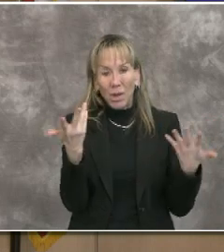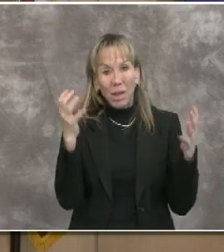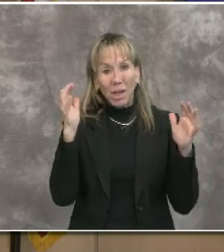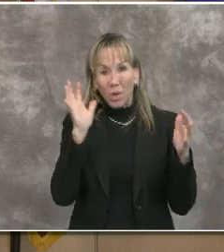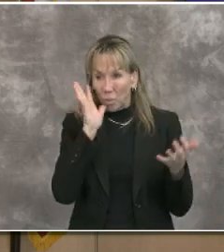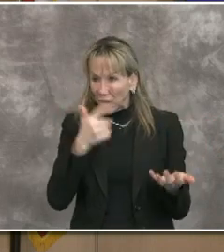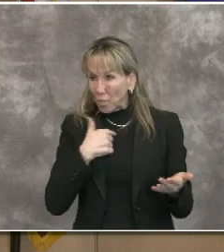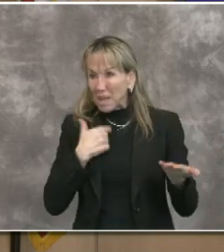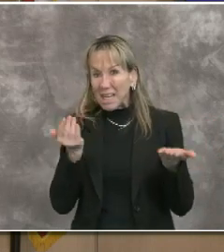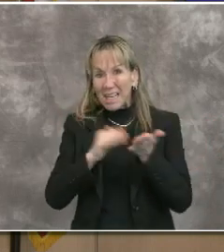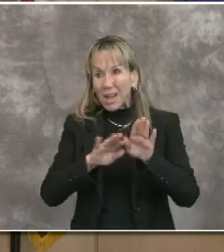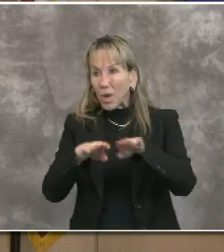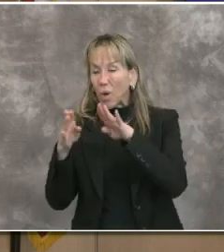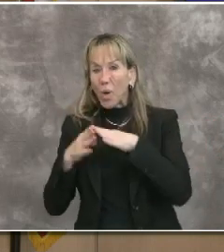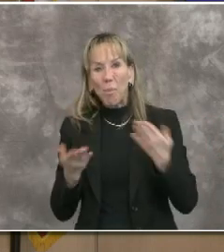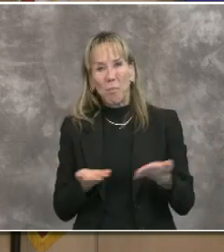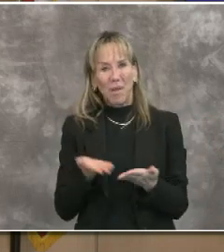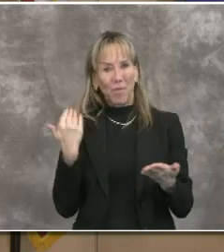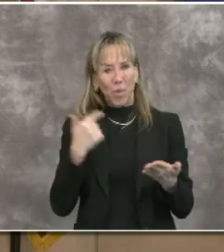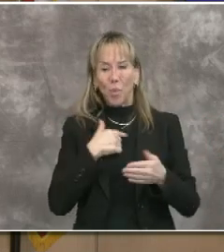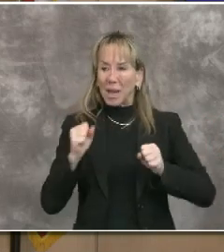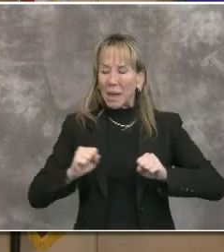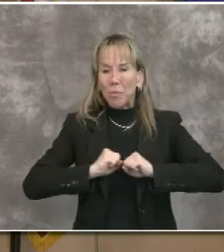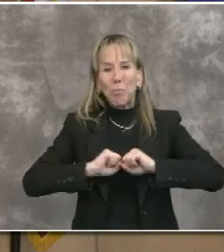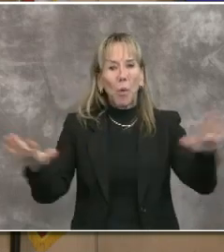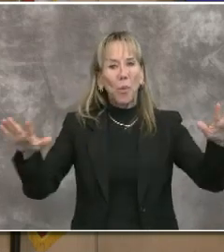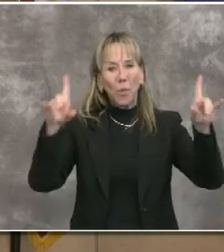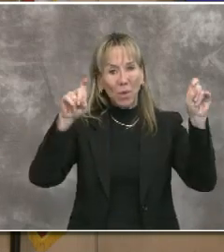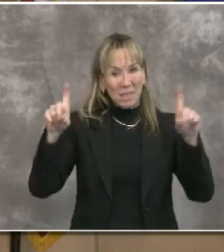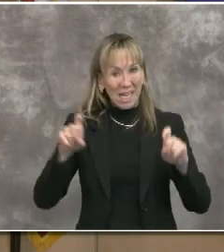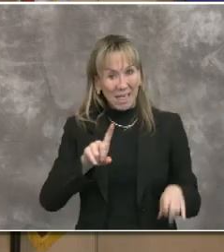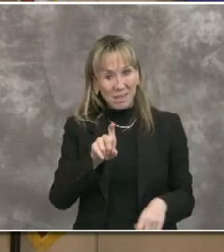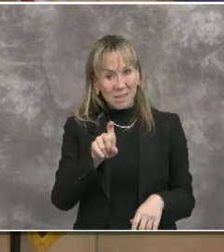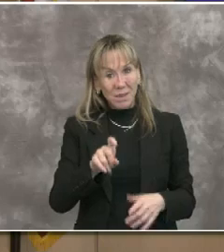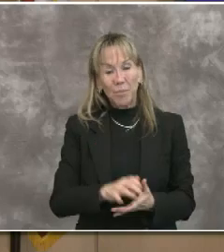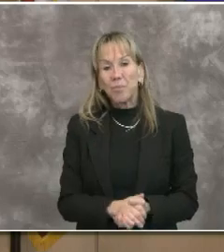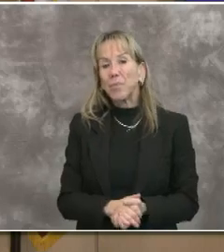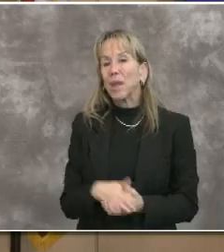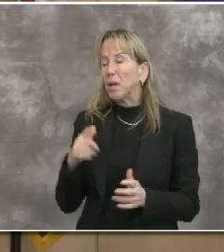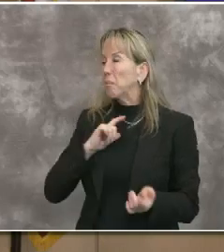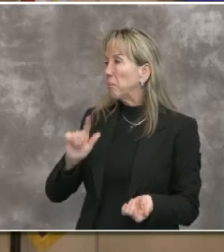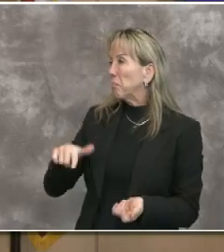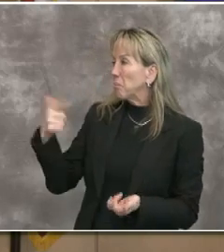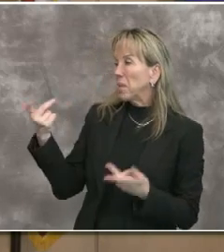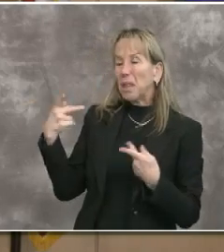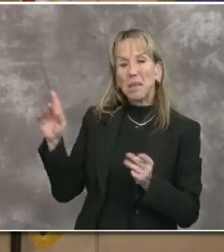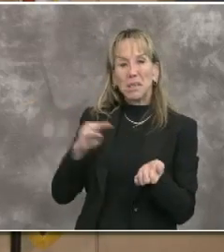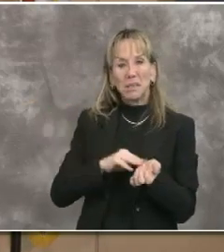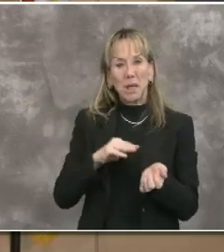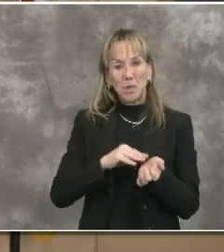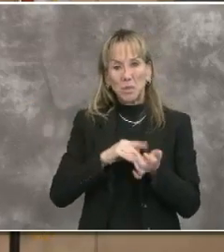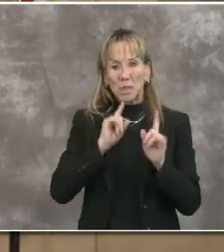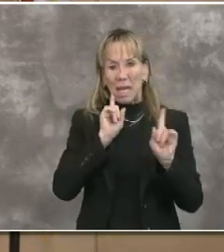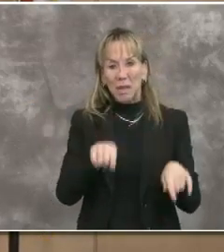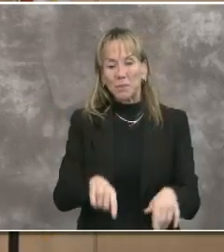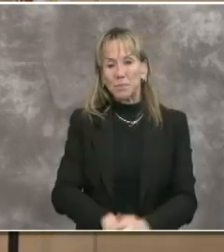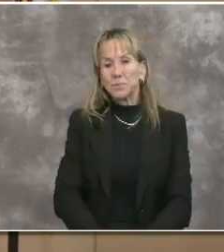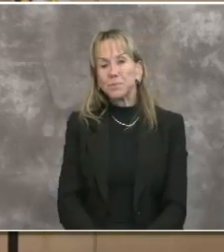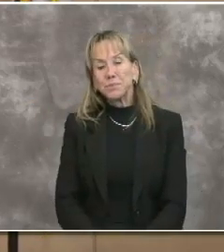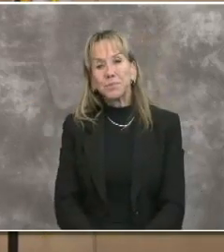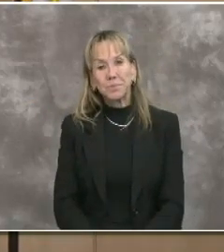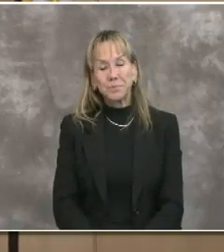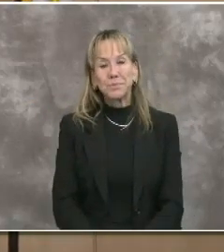testing? Okay, we're going to get again our two medical experts, Dr. Wooten and Dr. McDonald, to respond to that question.